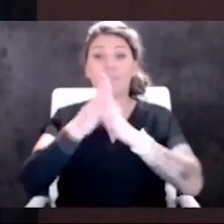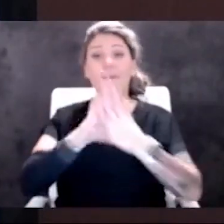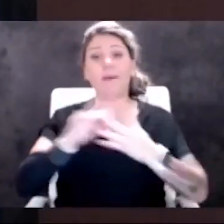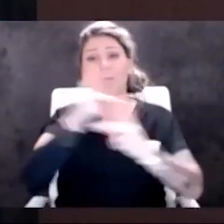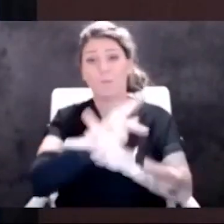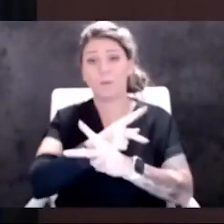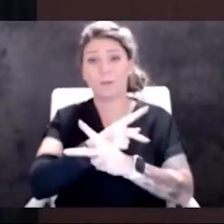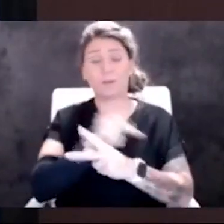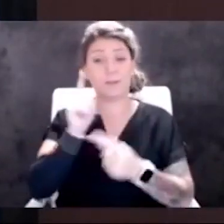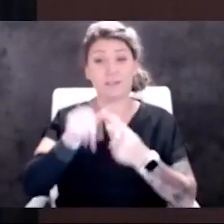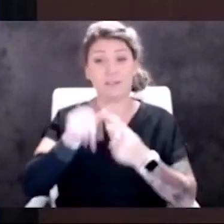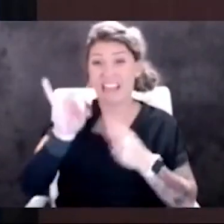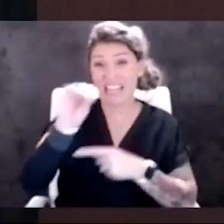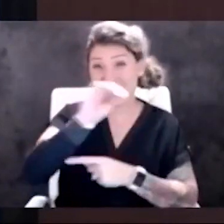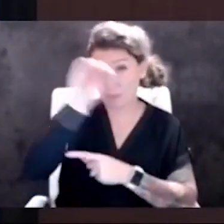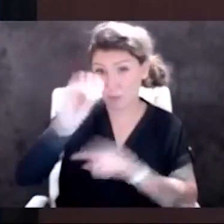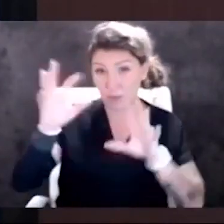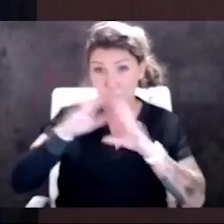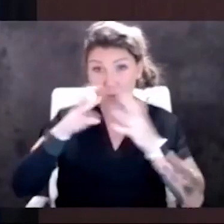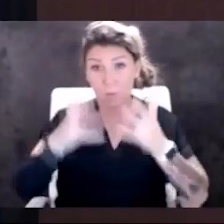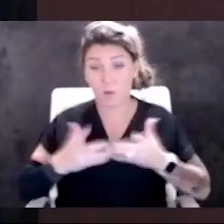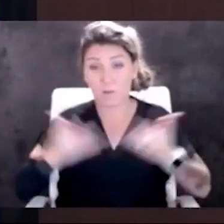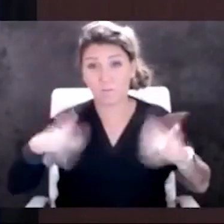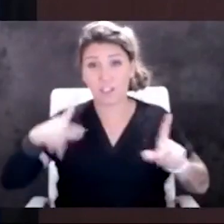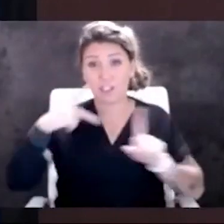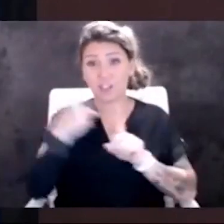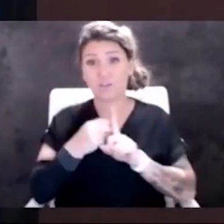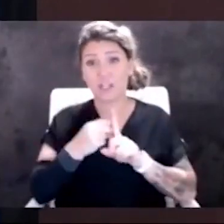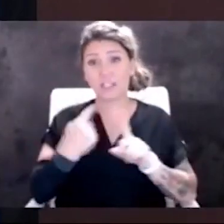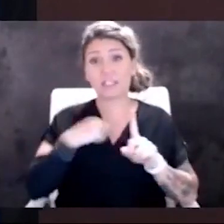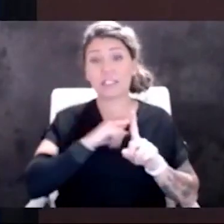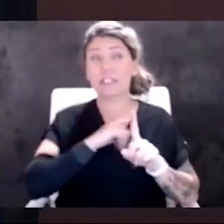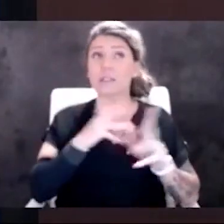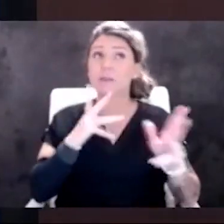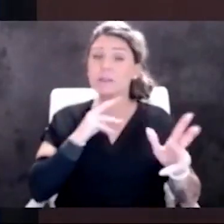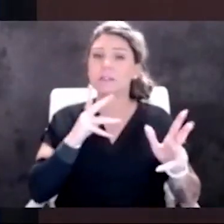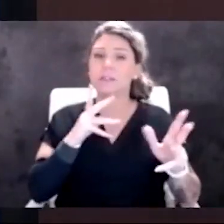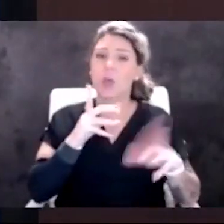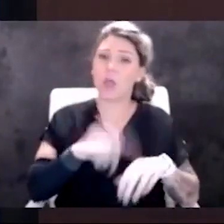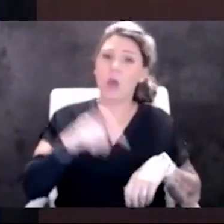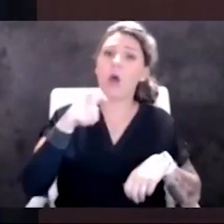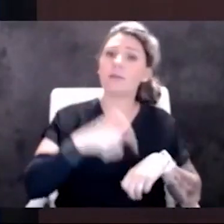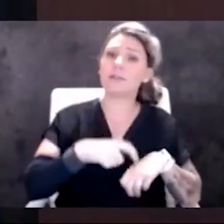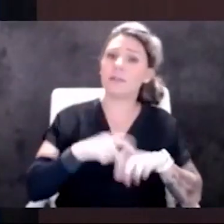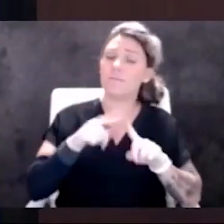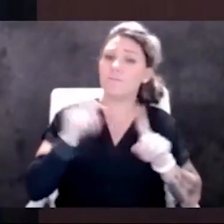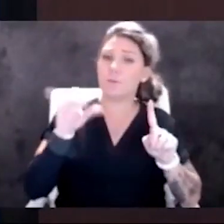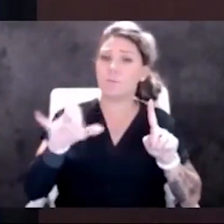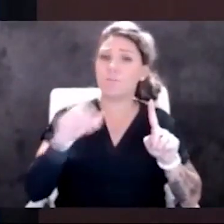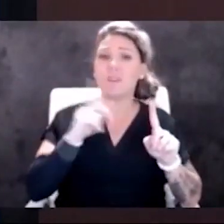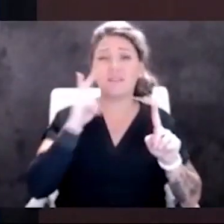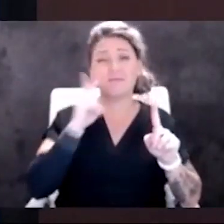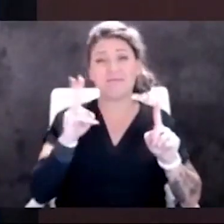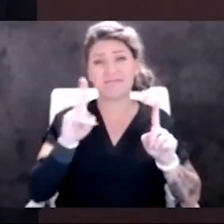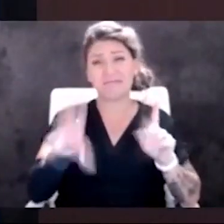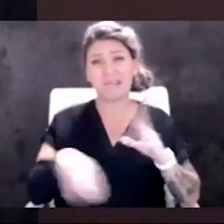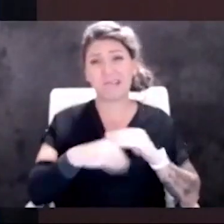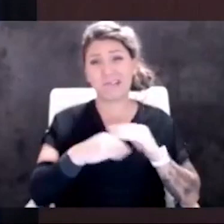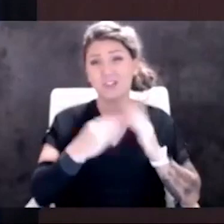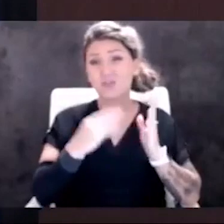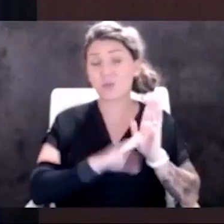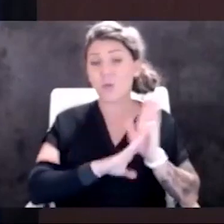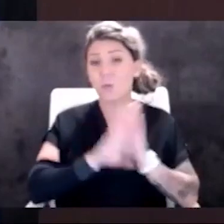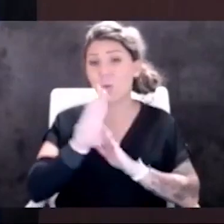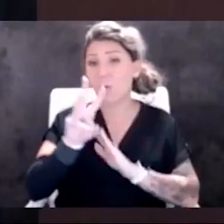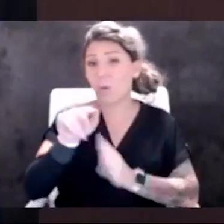80% of the world vaccinated, and we're a long ways from that, unfortunately. So we could see another wave for sure. But waves are dependent upon a lot of